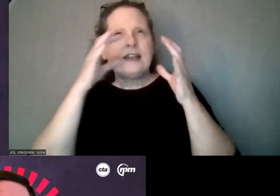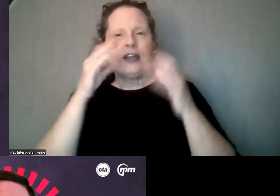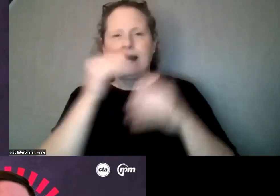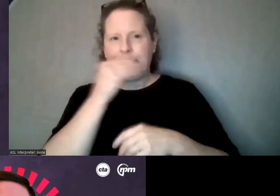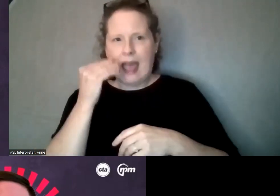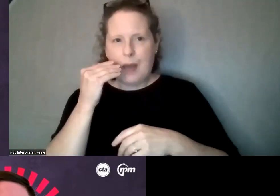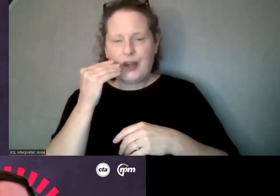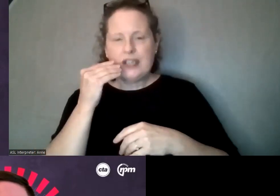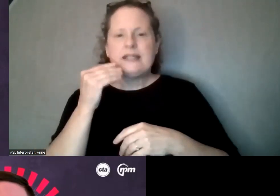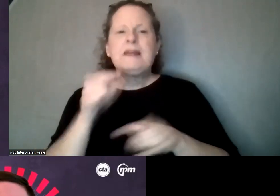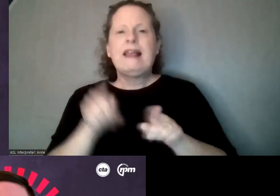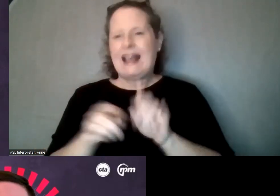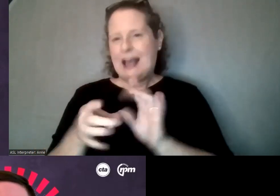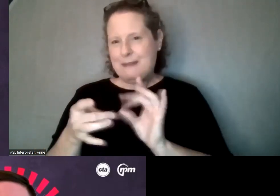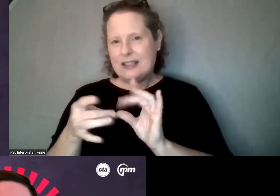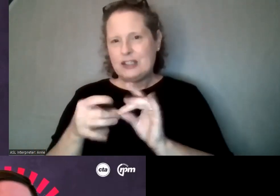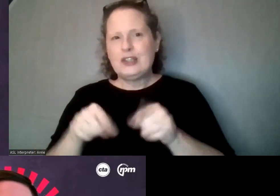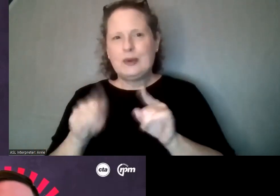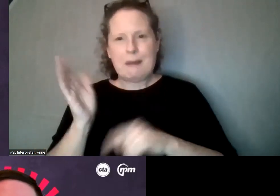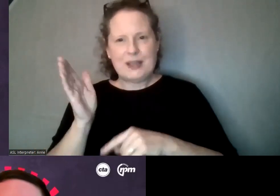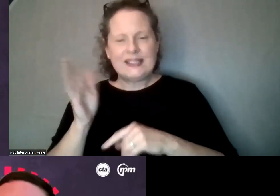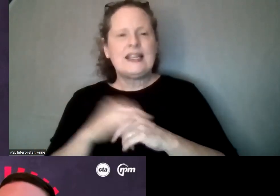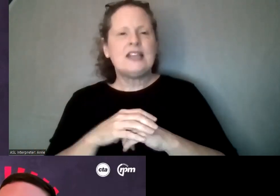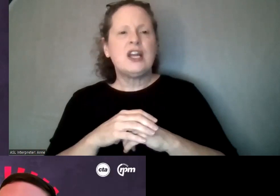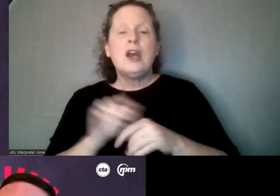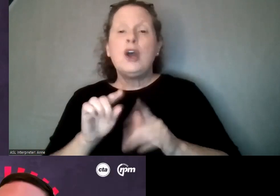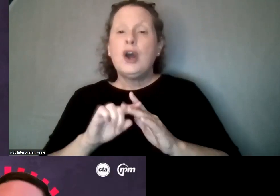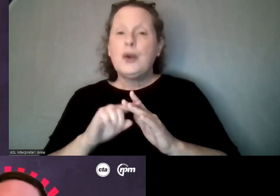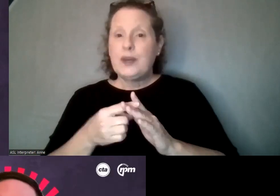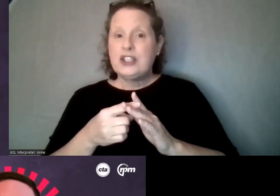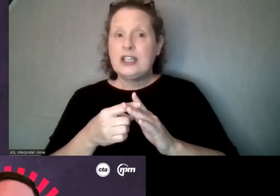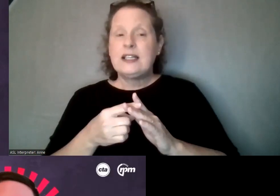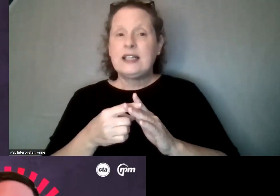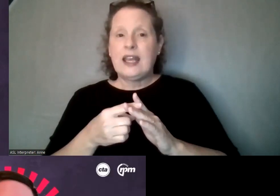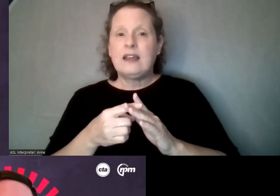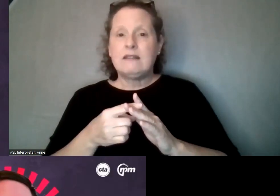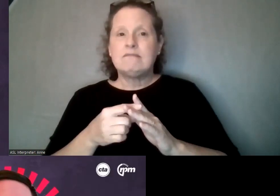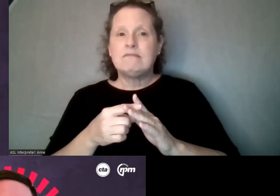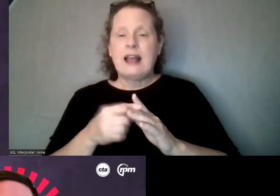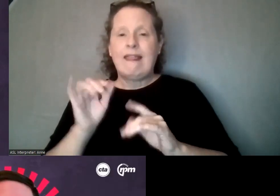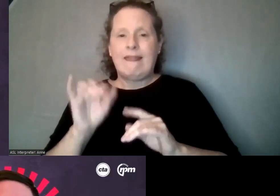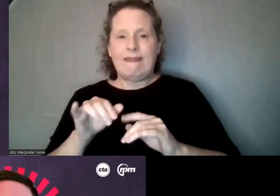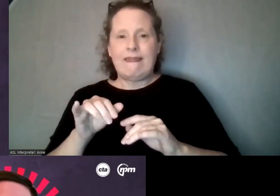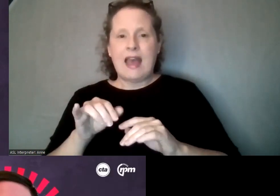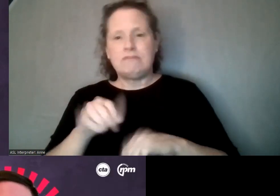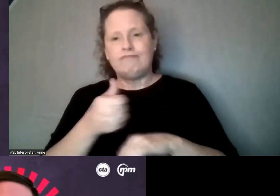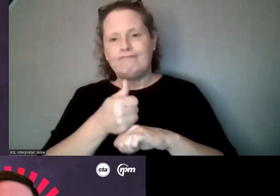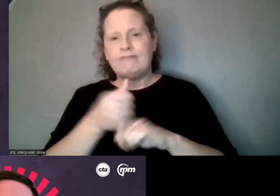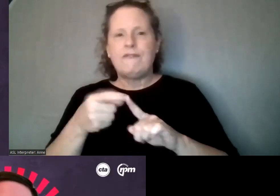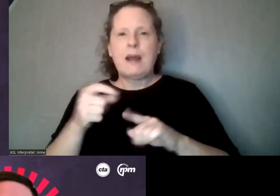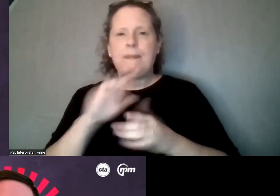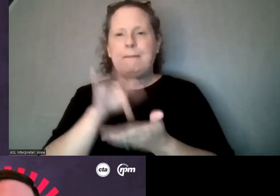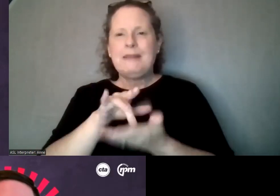like I said, and during the presentation, it's originally started from the Middle East and